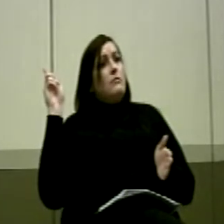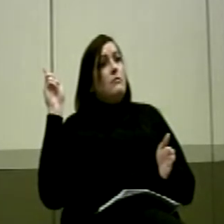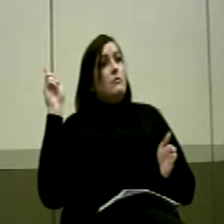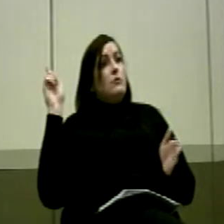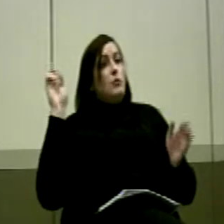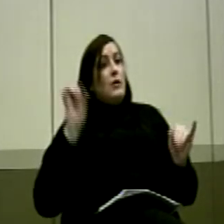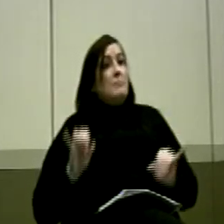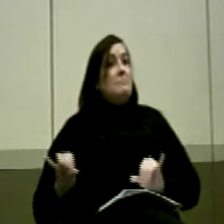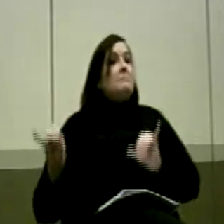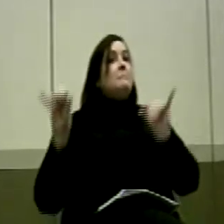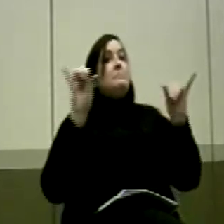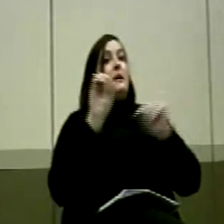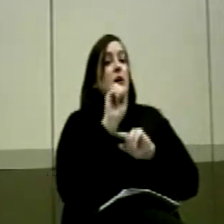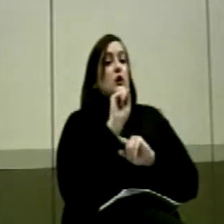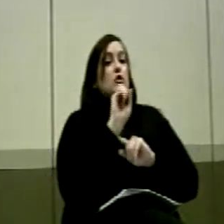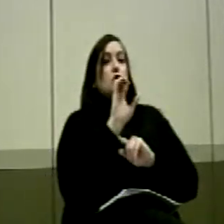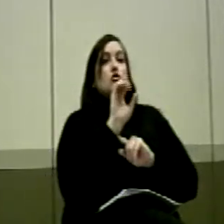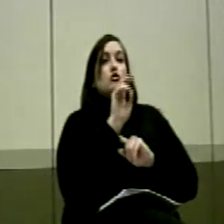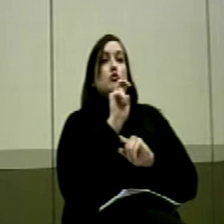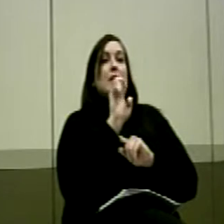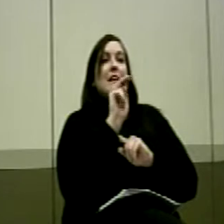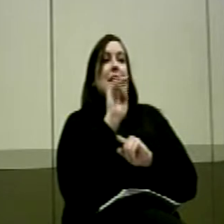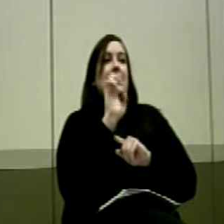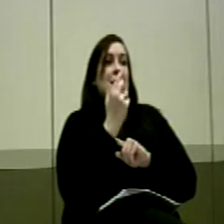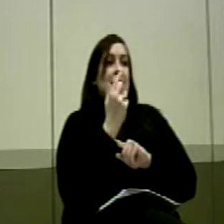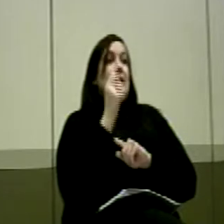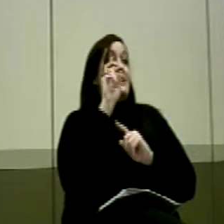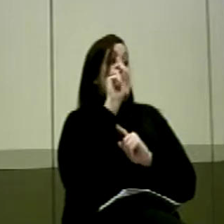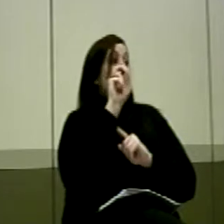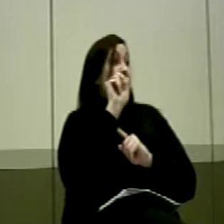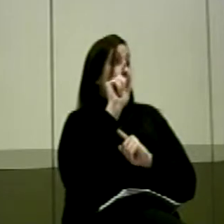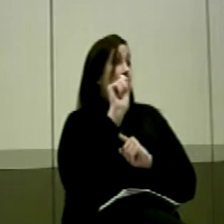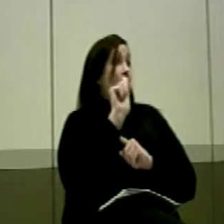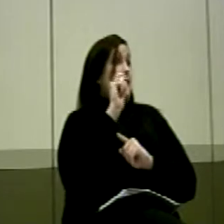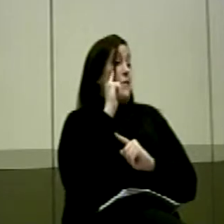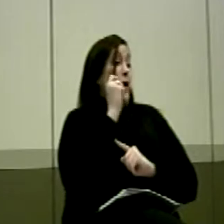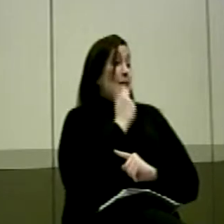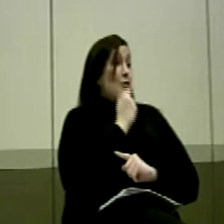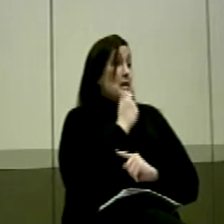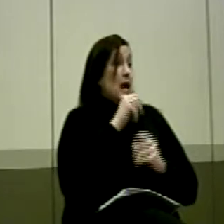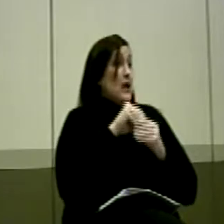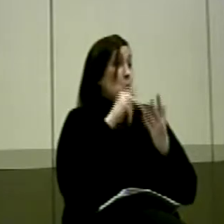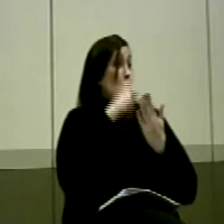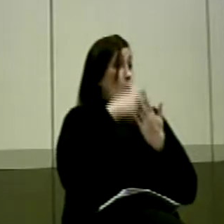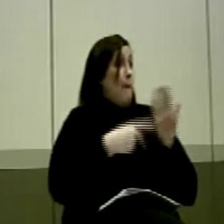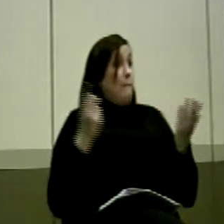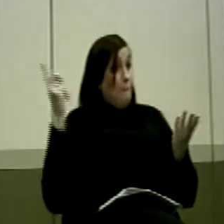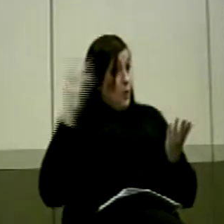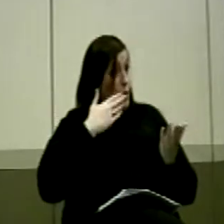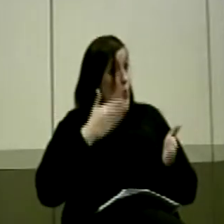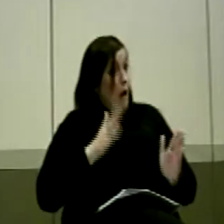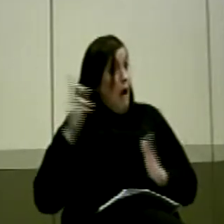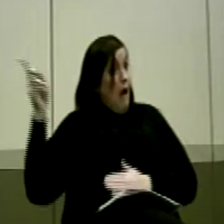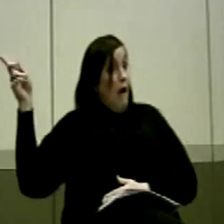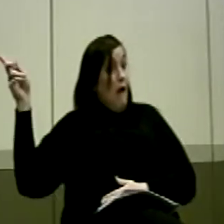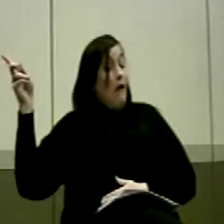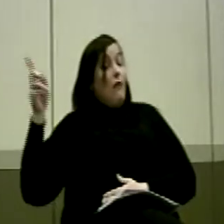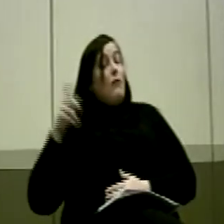data like for every day in your program. But you've got your classroom rules right